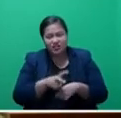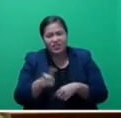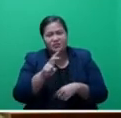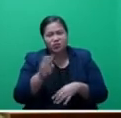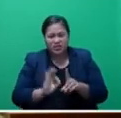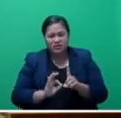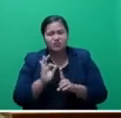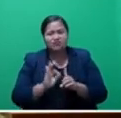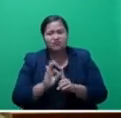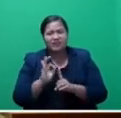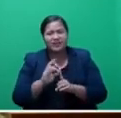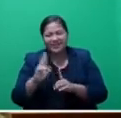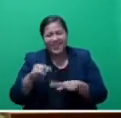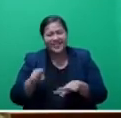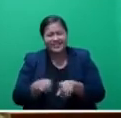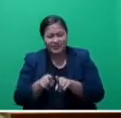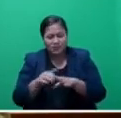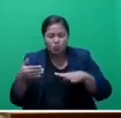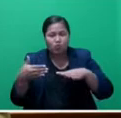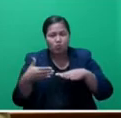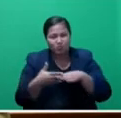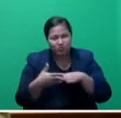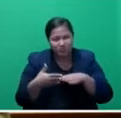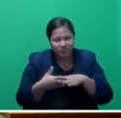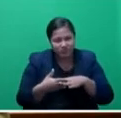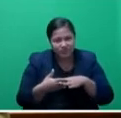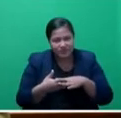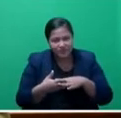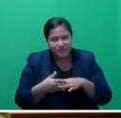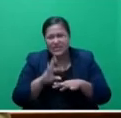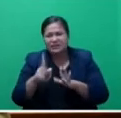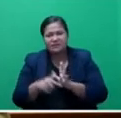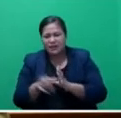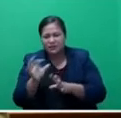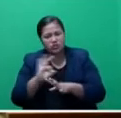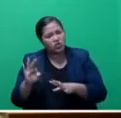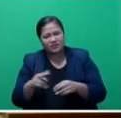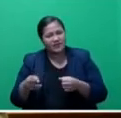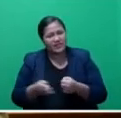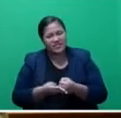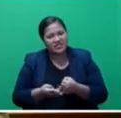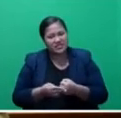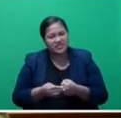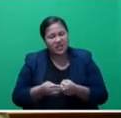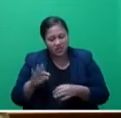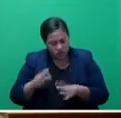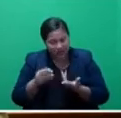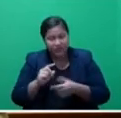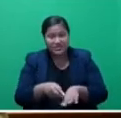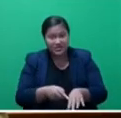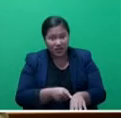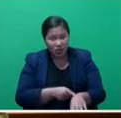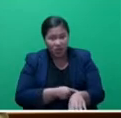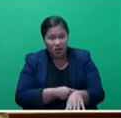utilities, such as jetties damaged or left unattended for some time now. They are slowly but surely